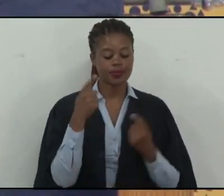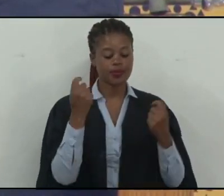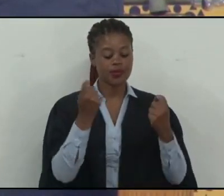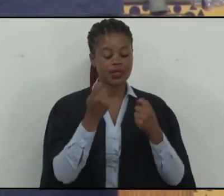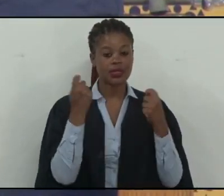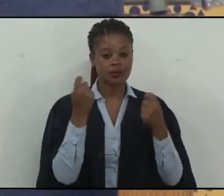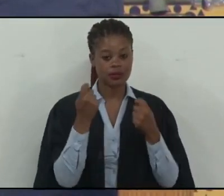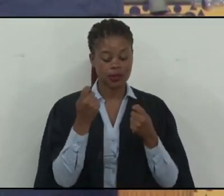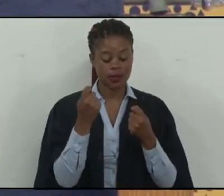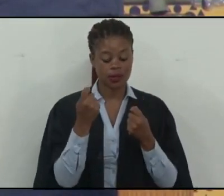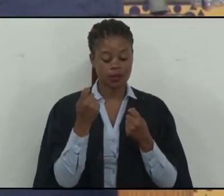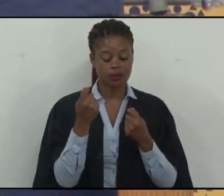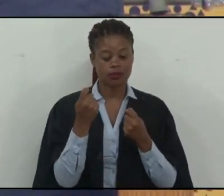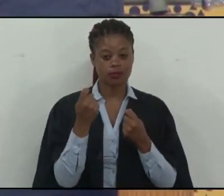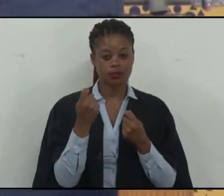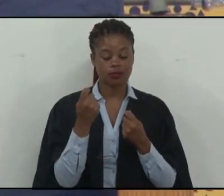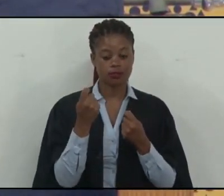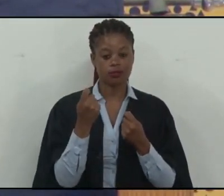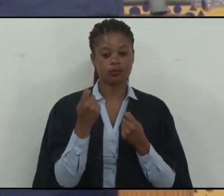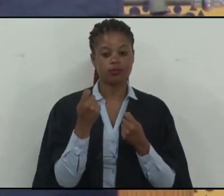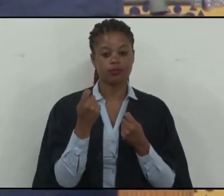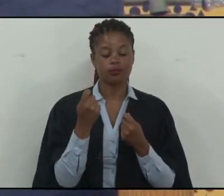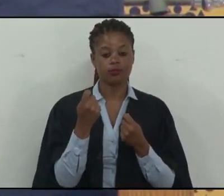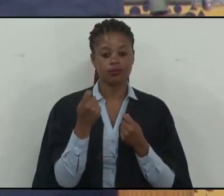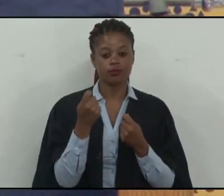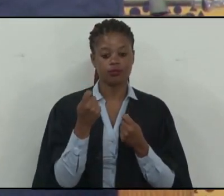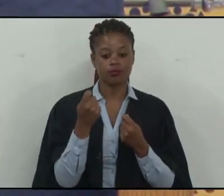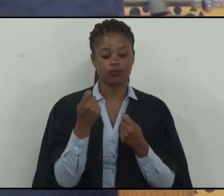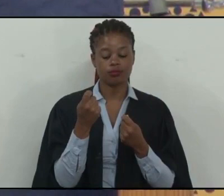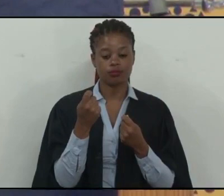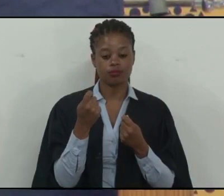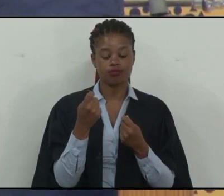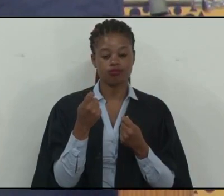this instance, we will